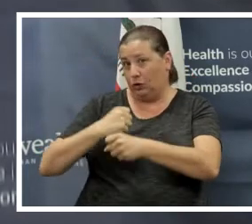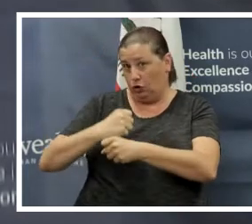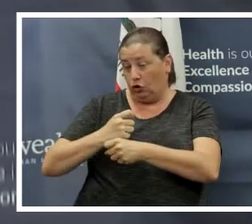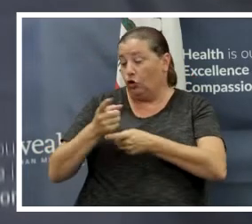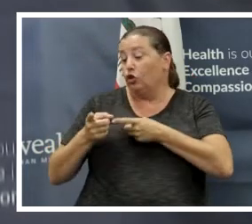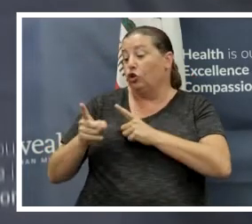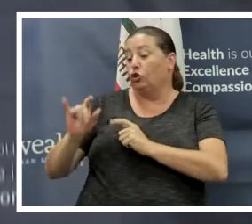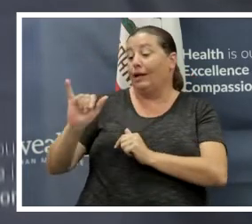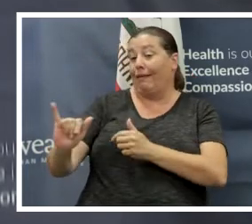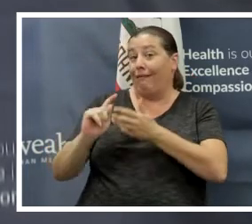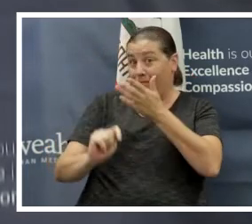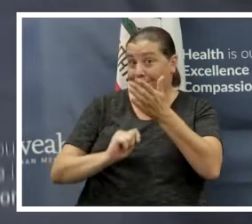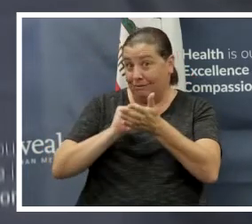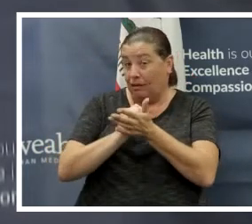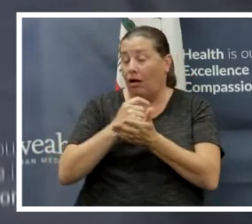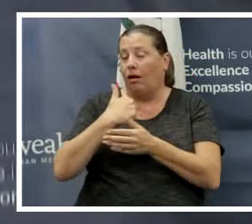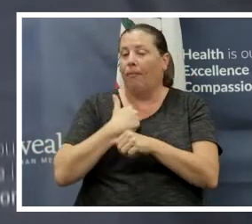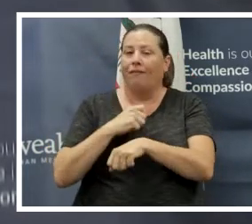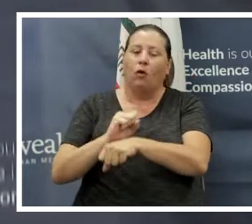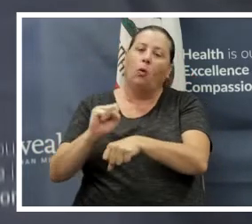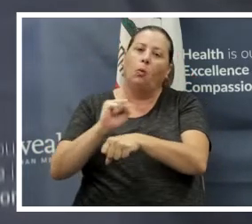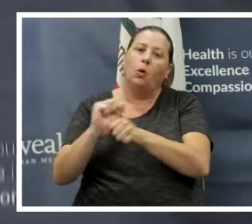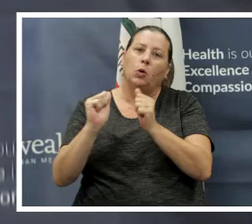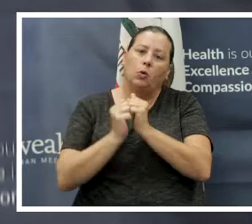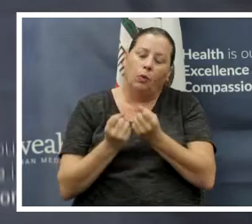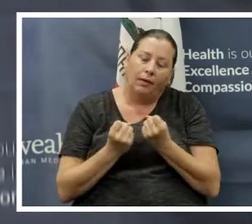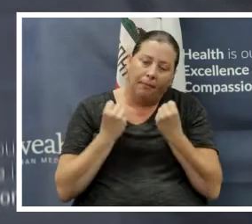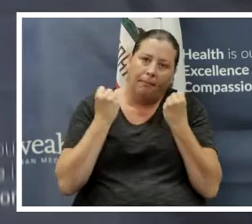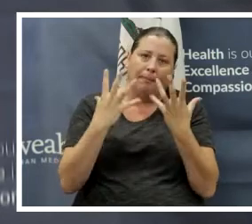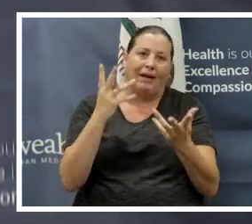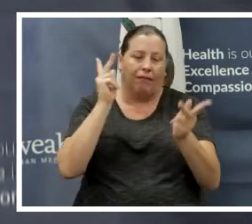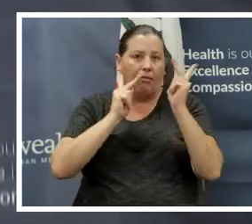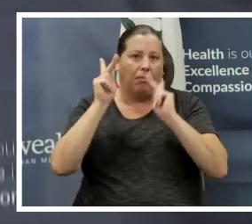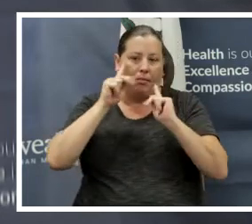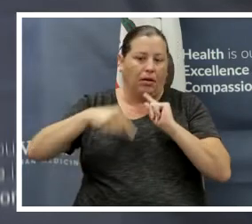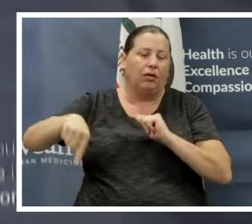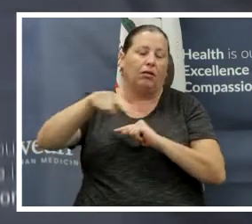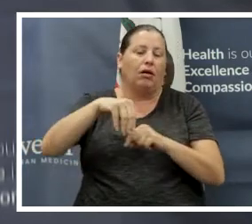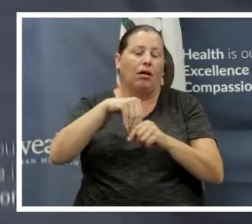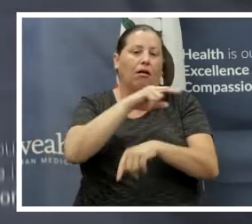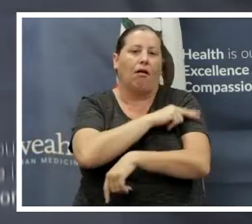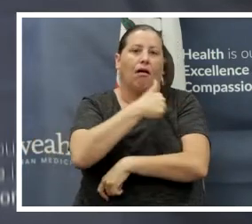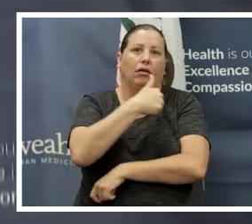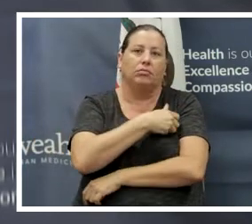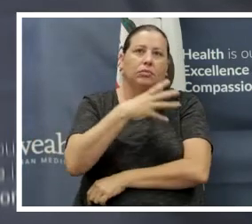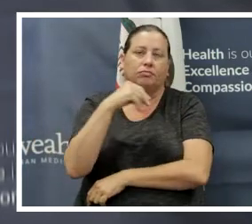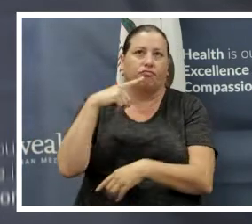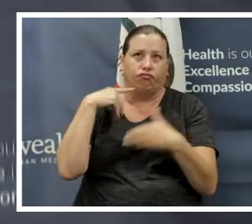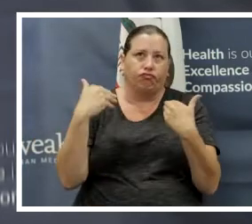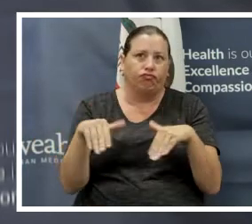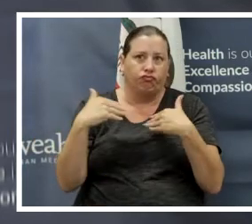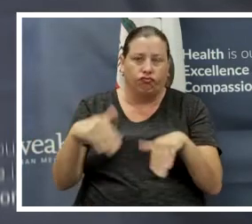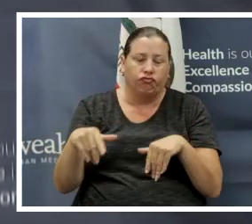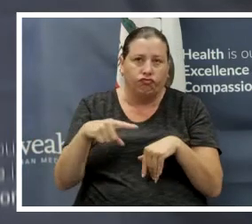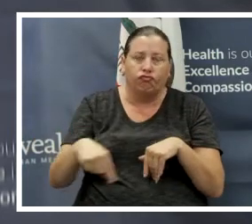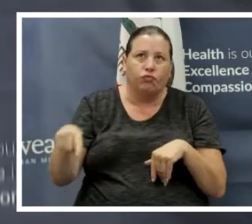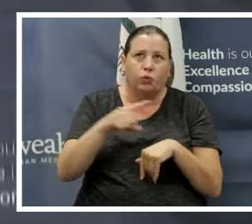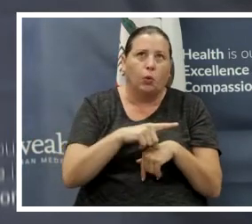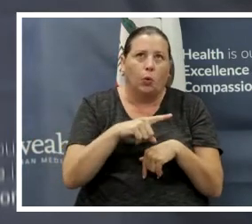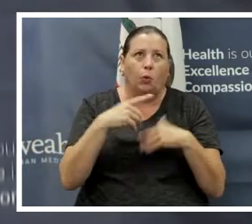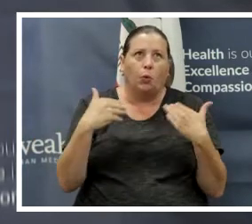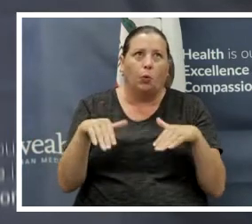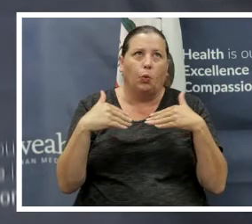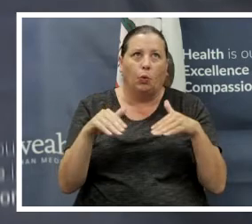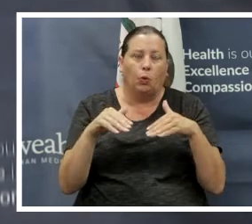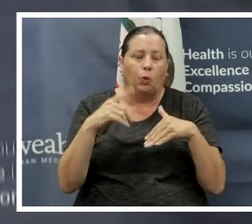time, I have worked with many of the people here at the hospital, and they are by far